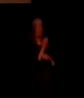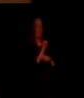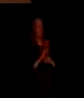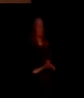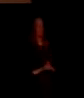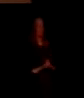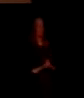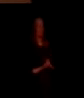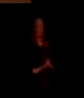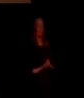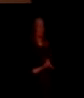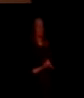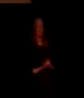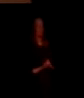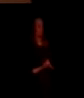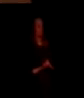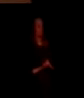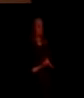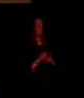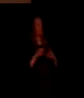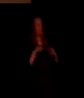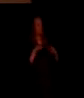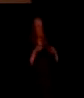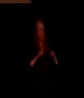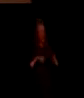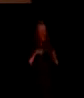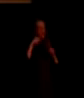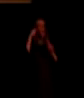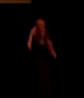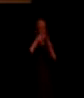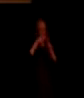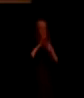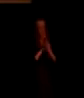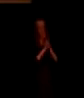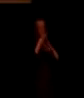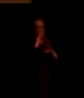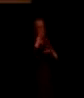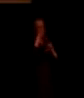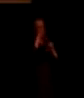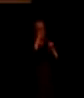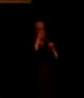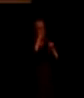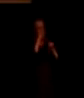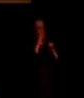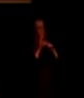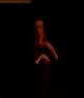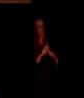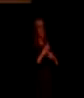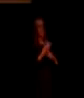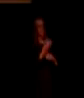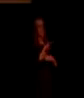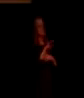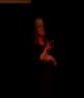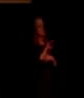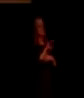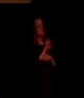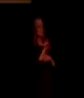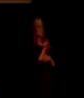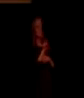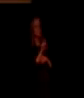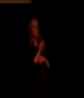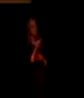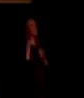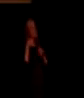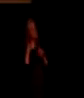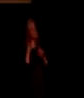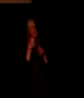it turns out right as Reagan came to office in 1981, and he was getting to